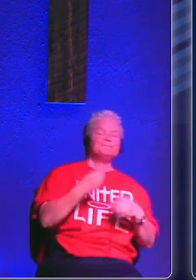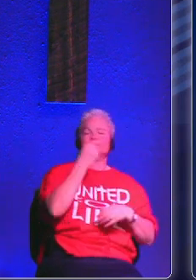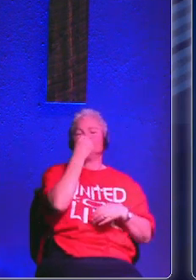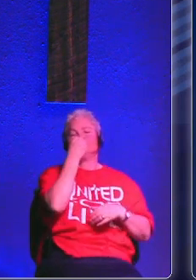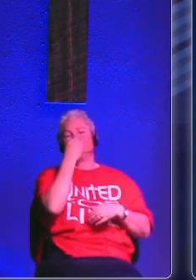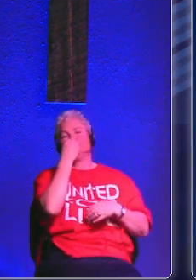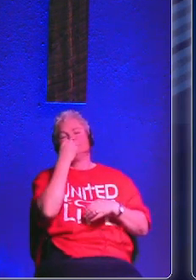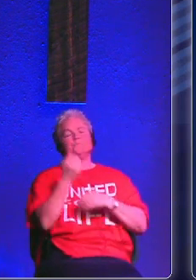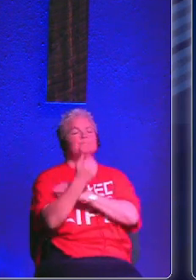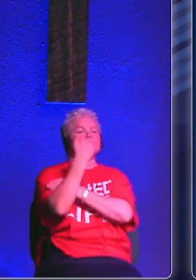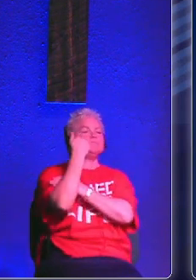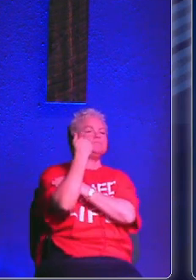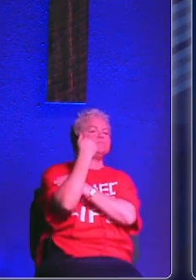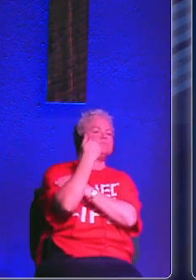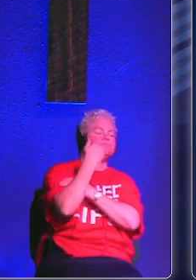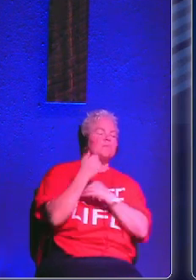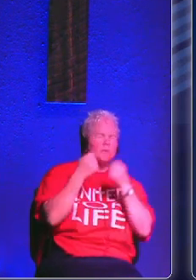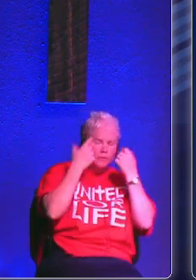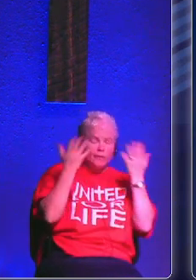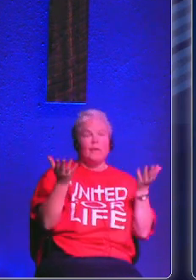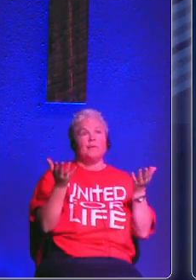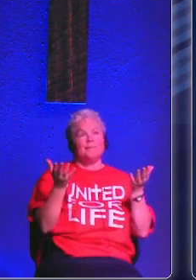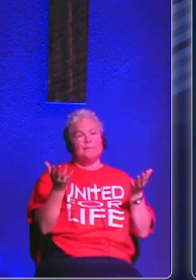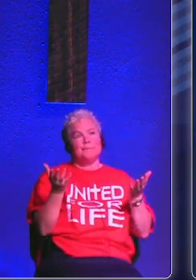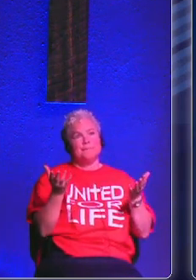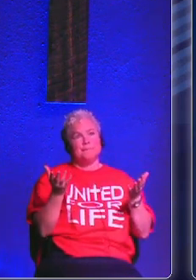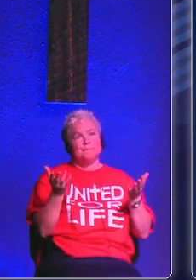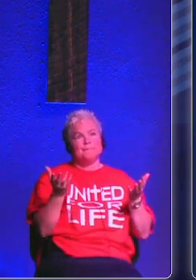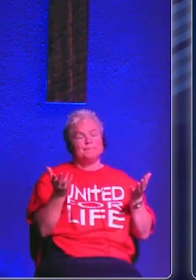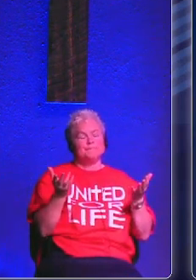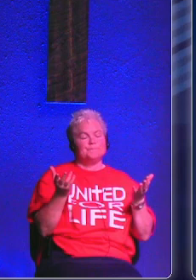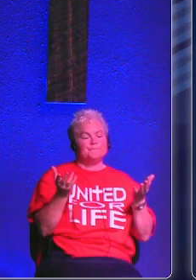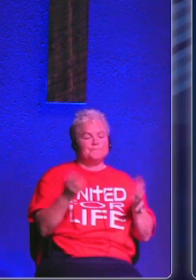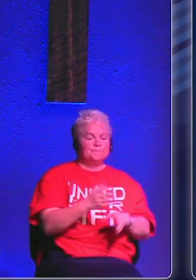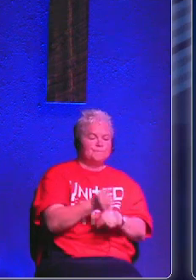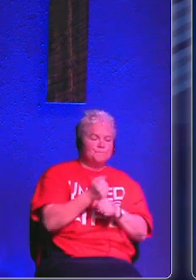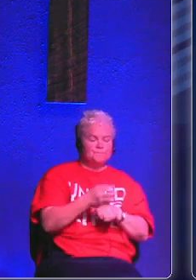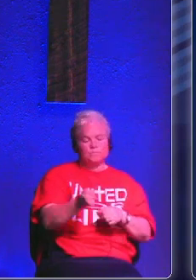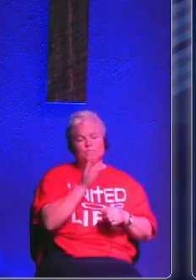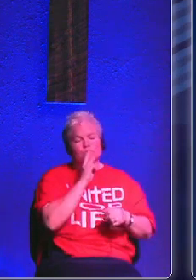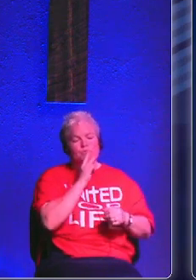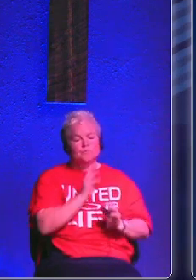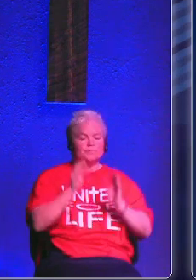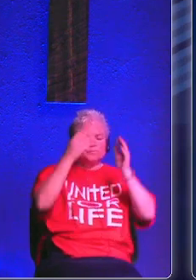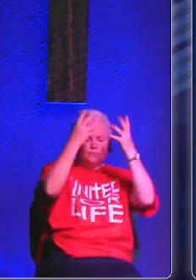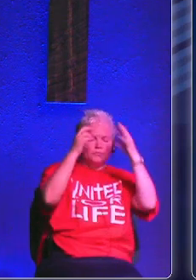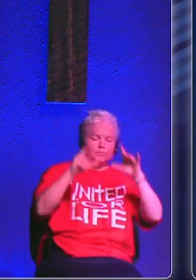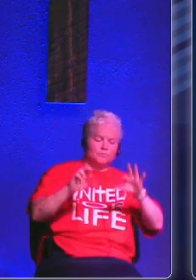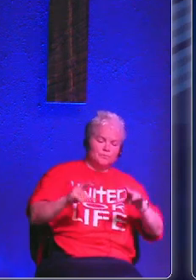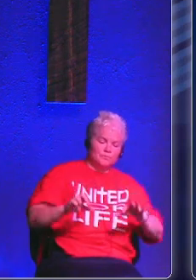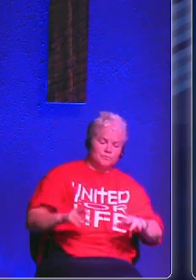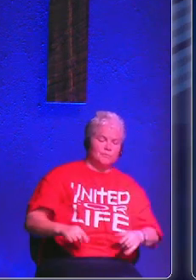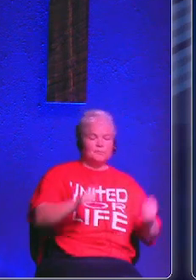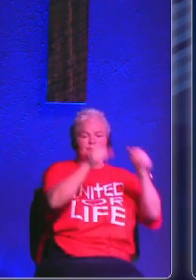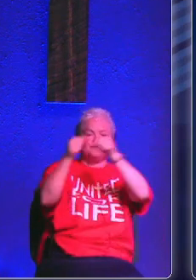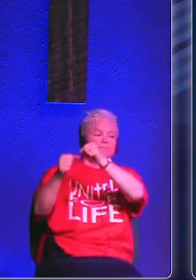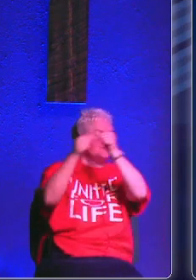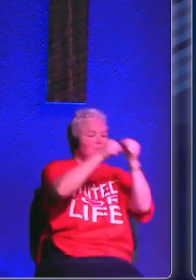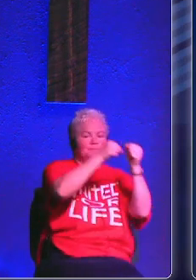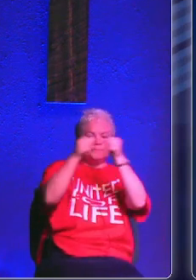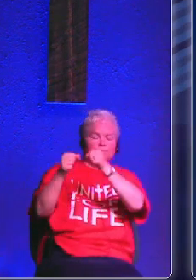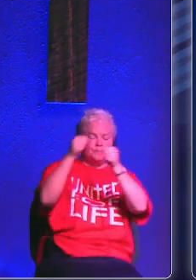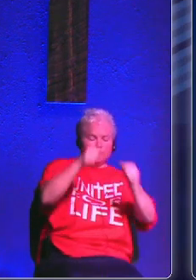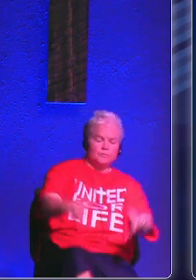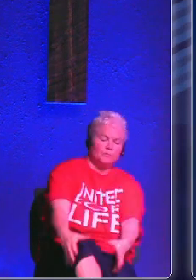brunch than to actually have to wake up and get the snow off your car, start your car